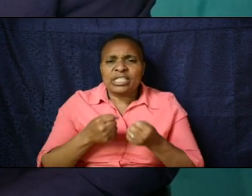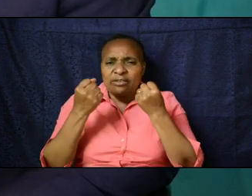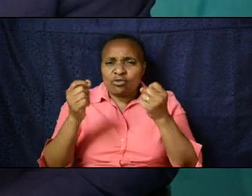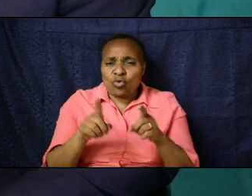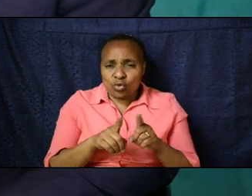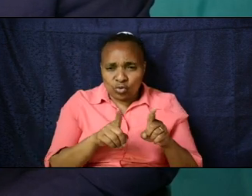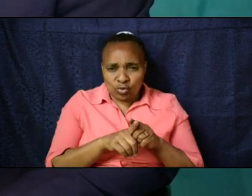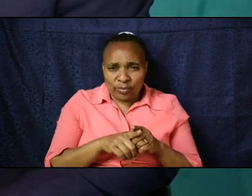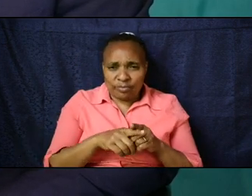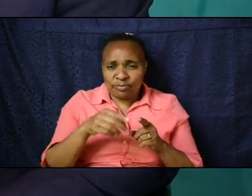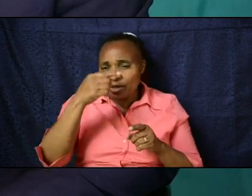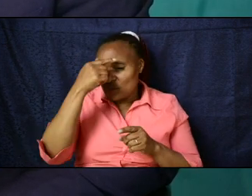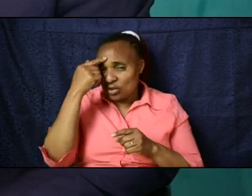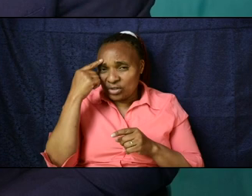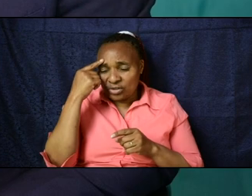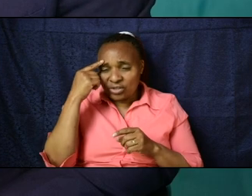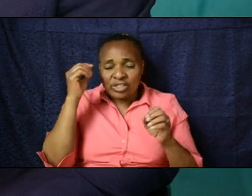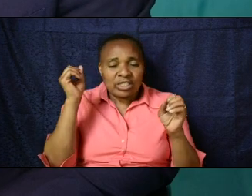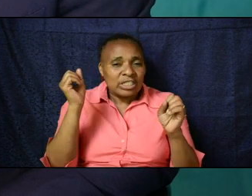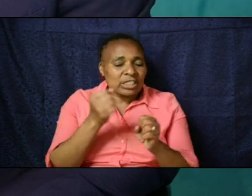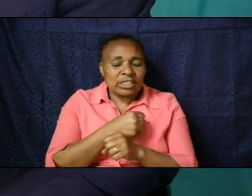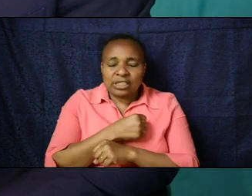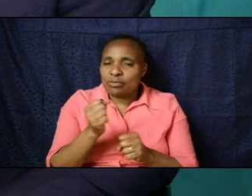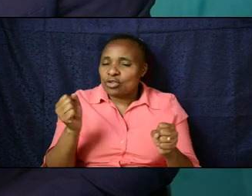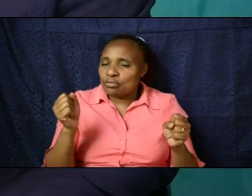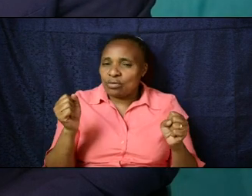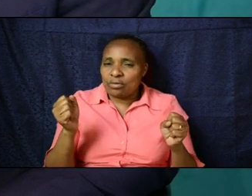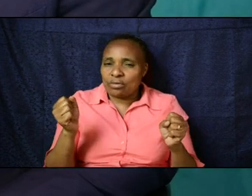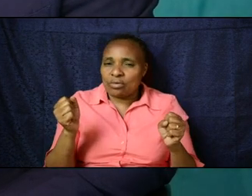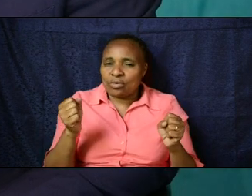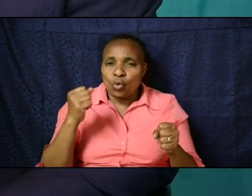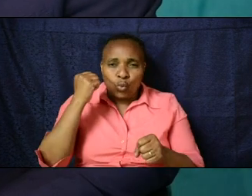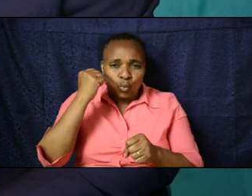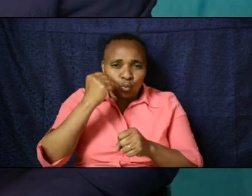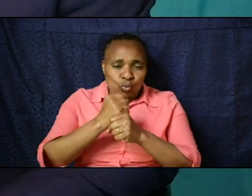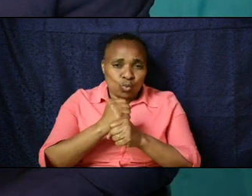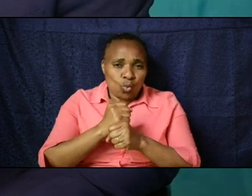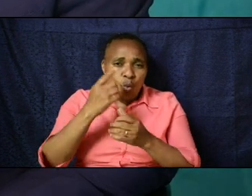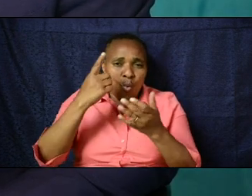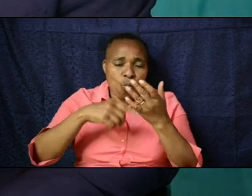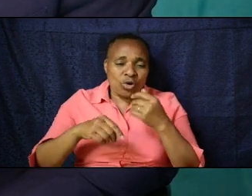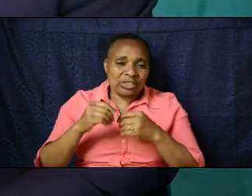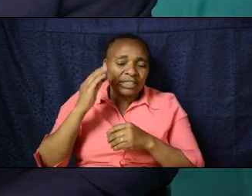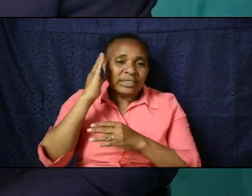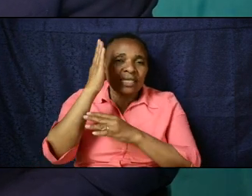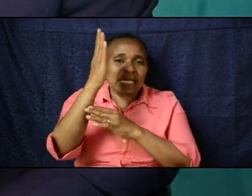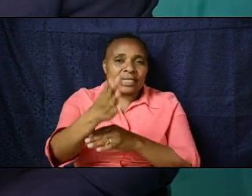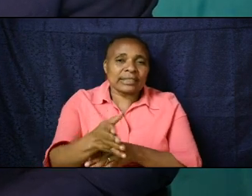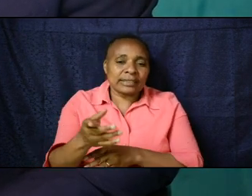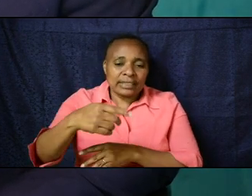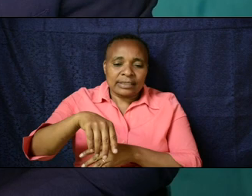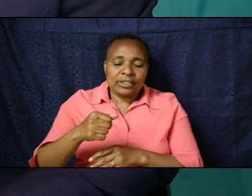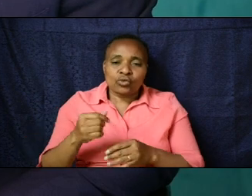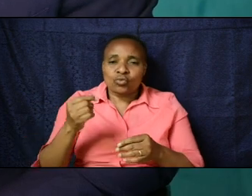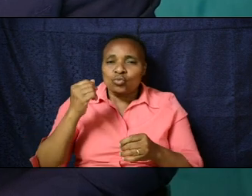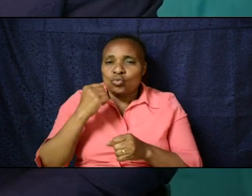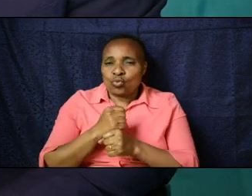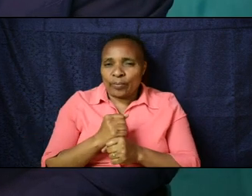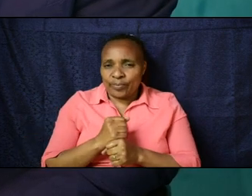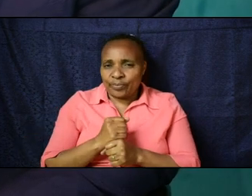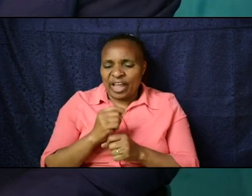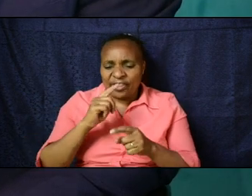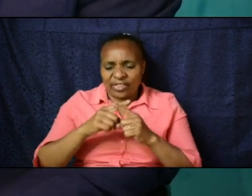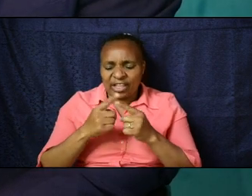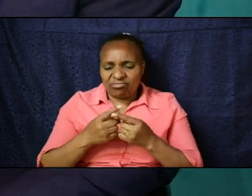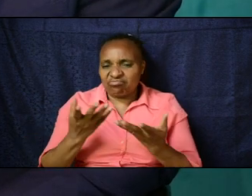also. Because we cannot do what he has directed us to do, and then